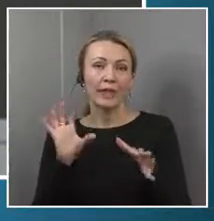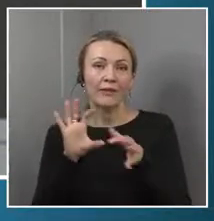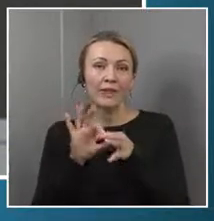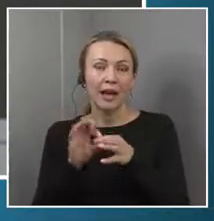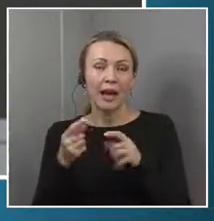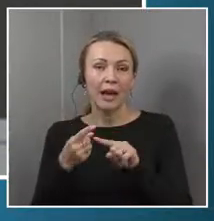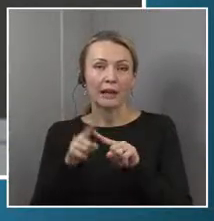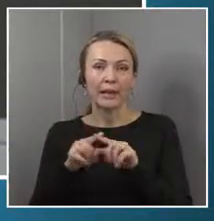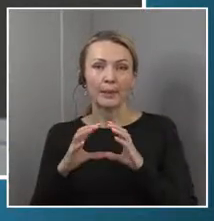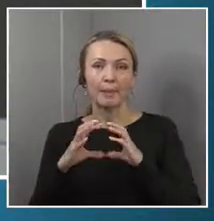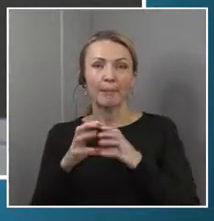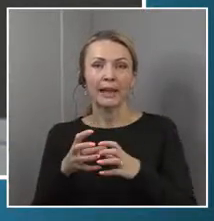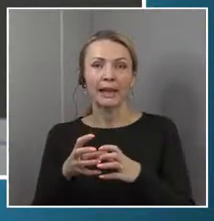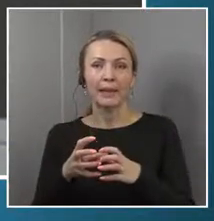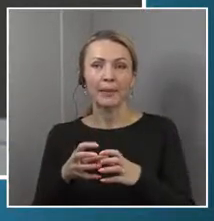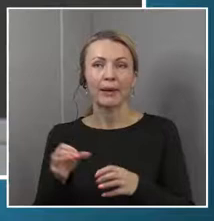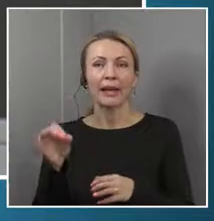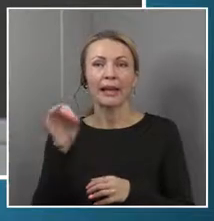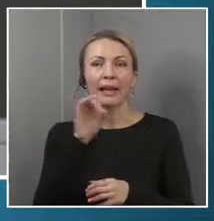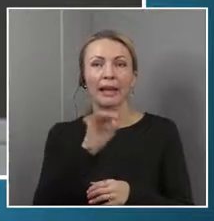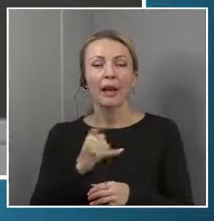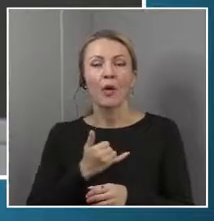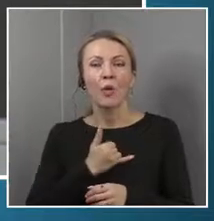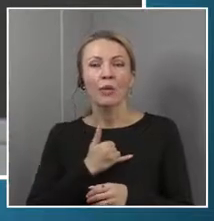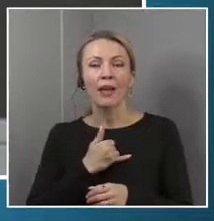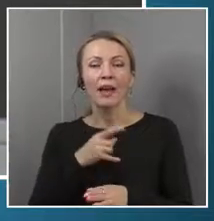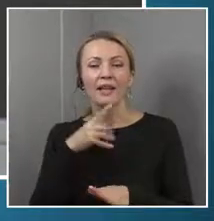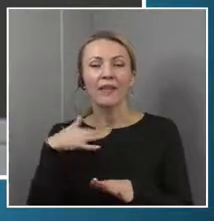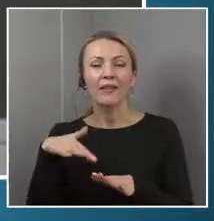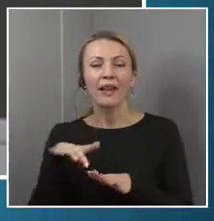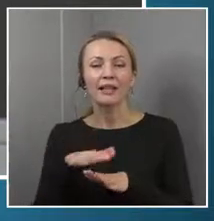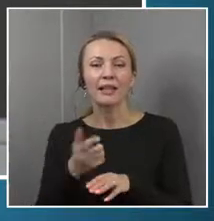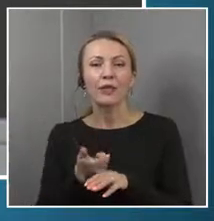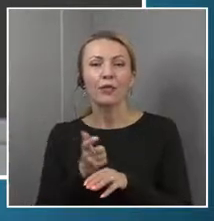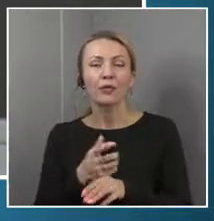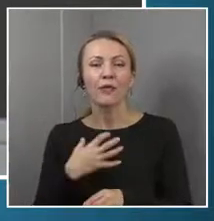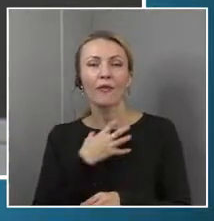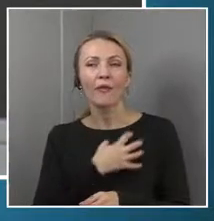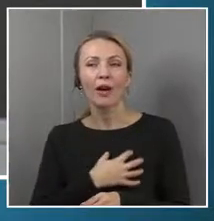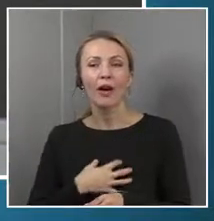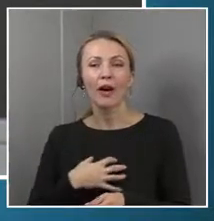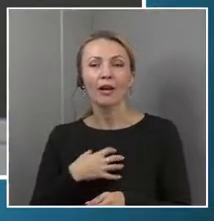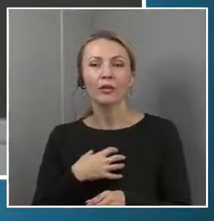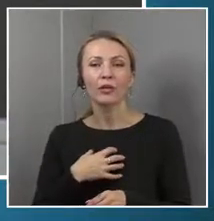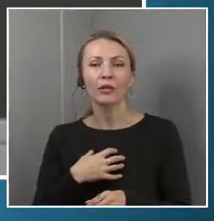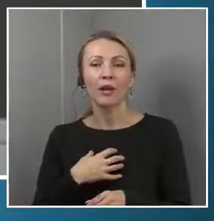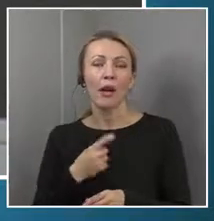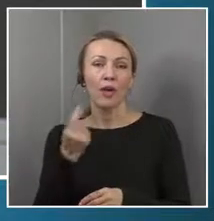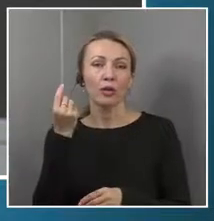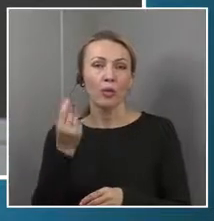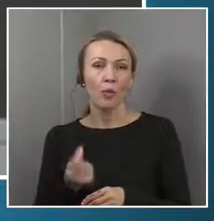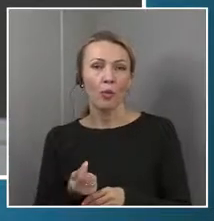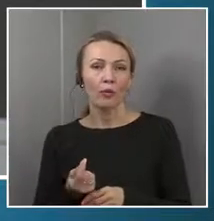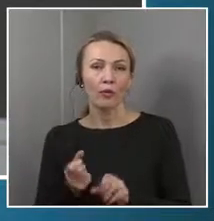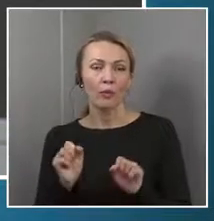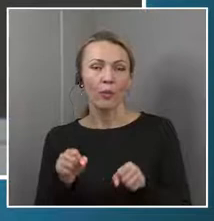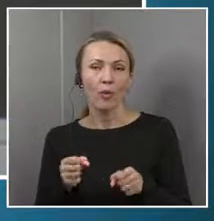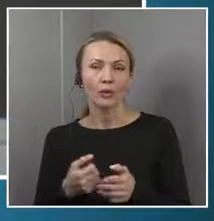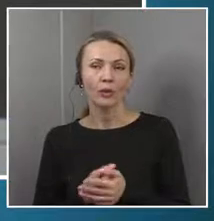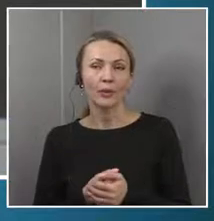Anyone can start collecting coins. And it's especially relevant for Russia with its